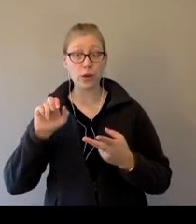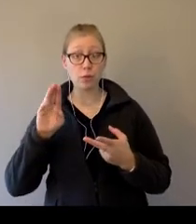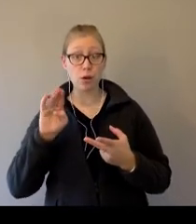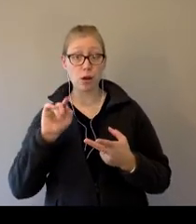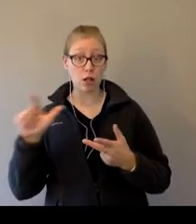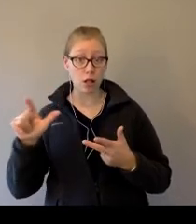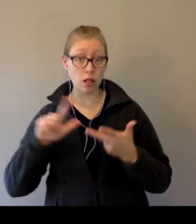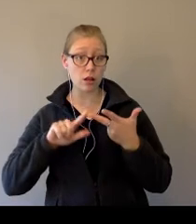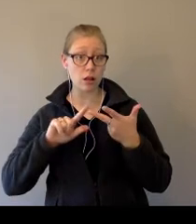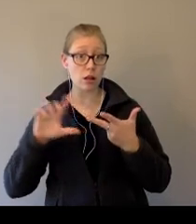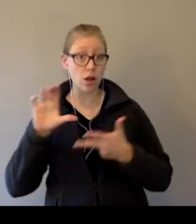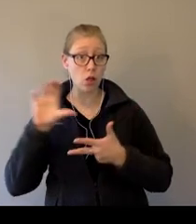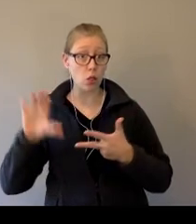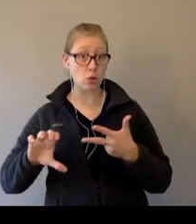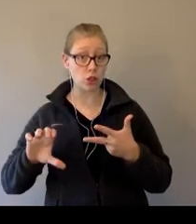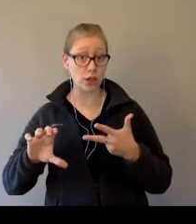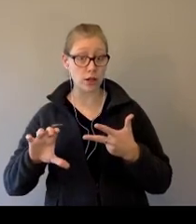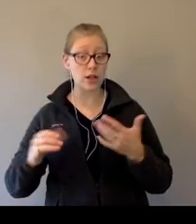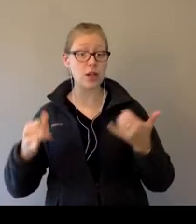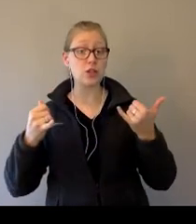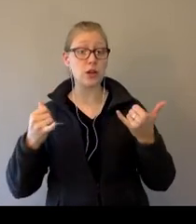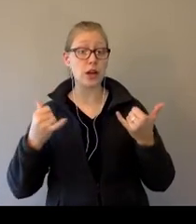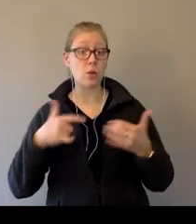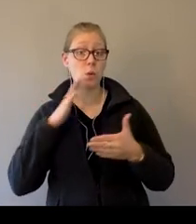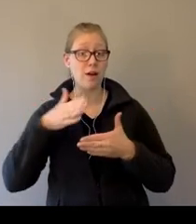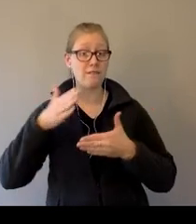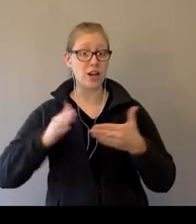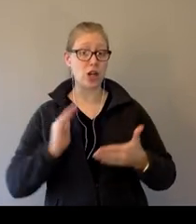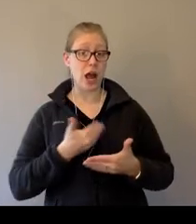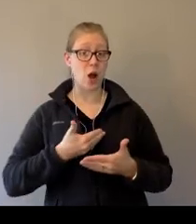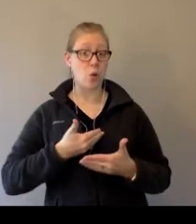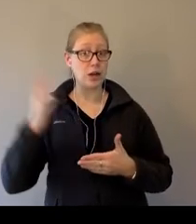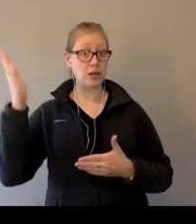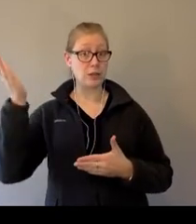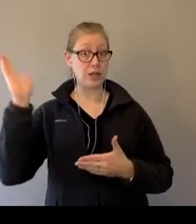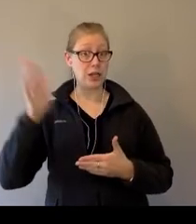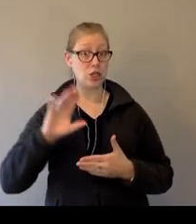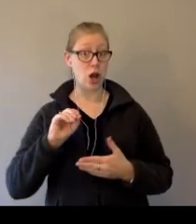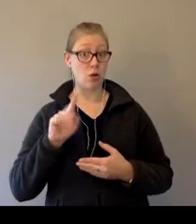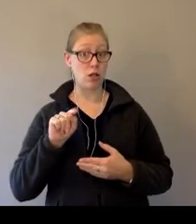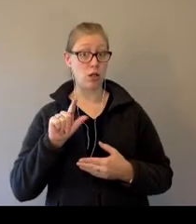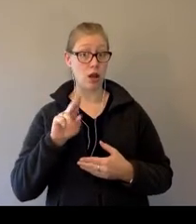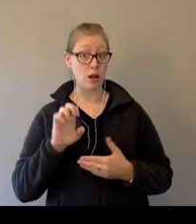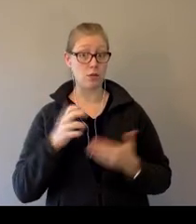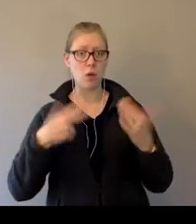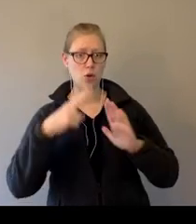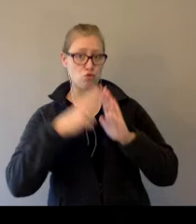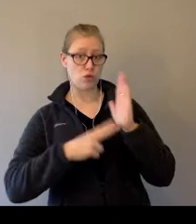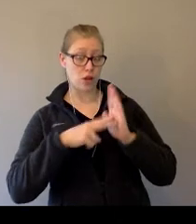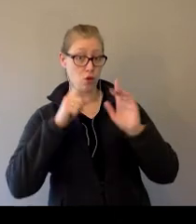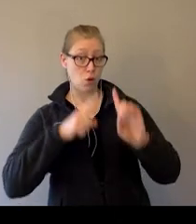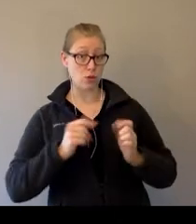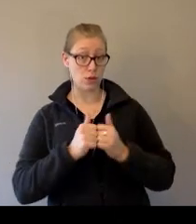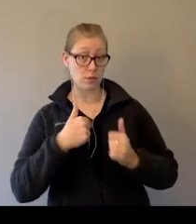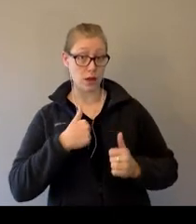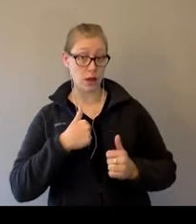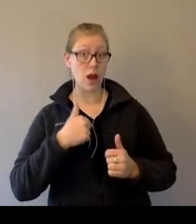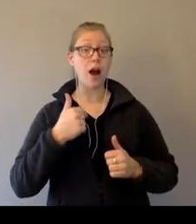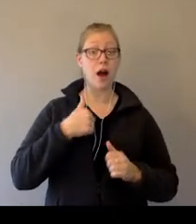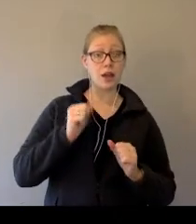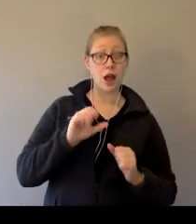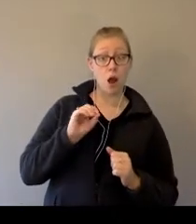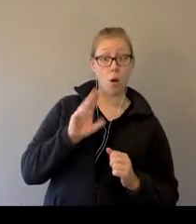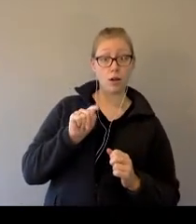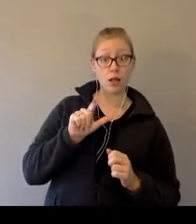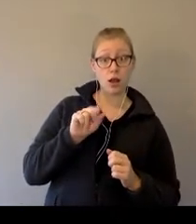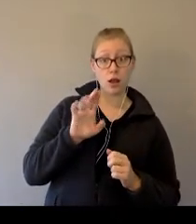speech outlines. Go ahead and read the 3 goals with me. Goal number 1, I can outline an argument speech. 2, I can acknowledge